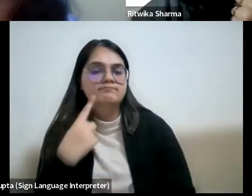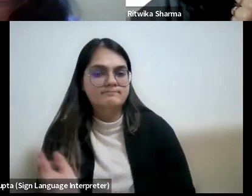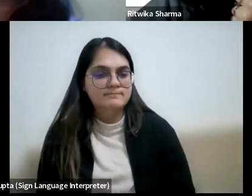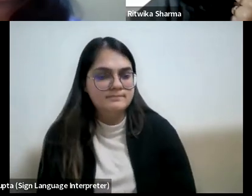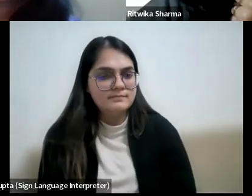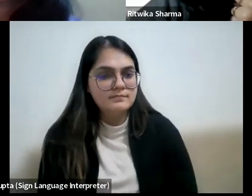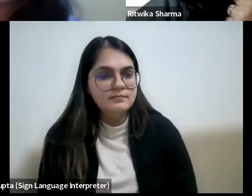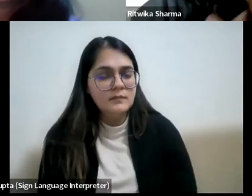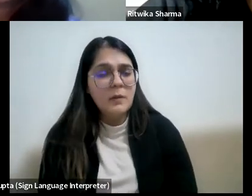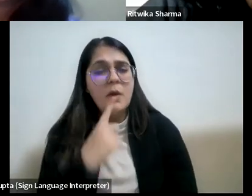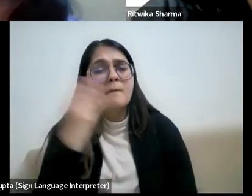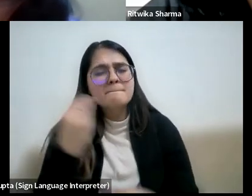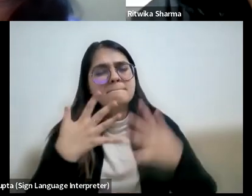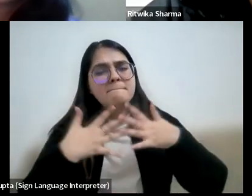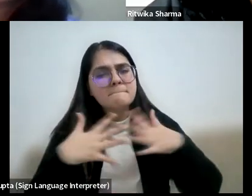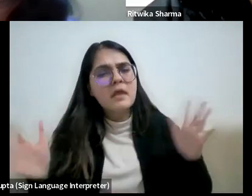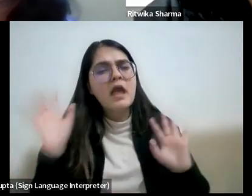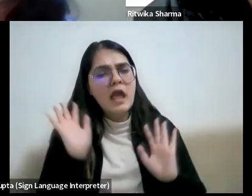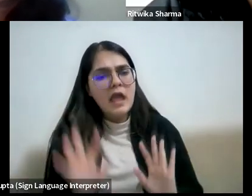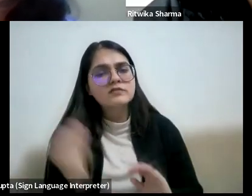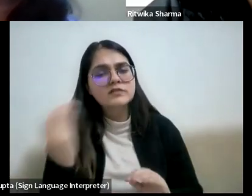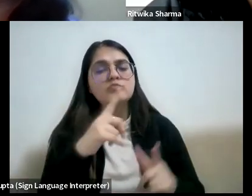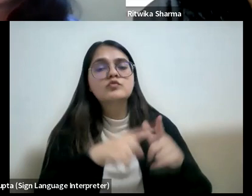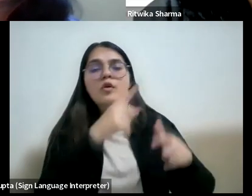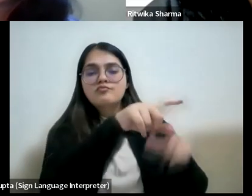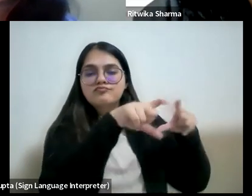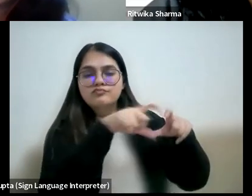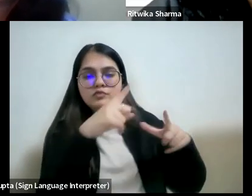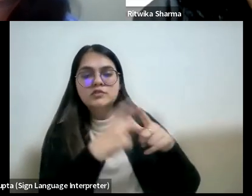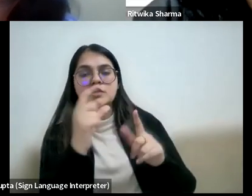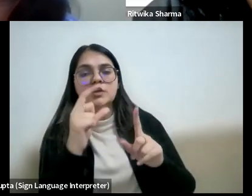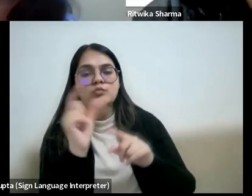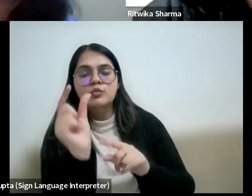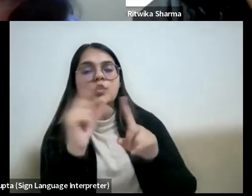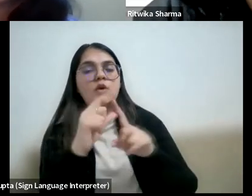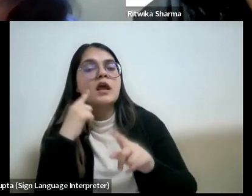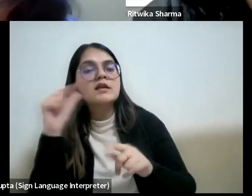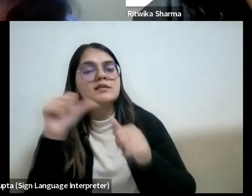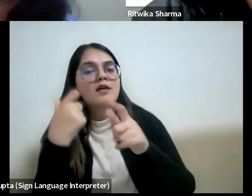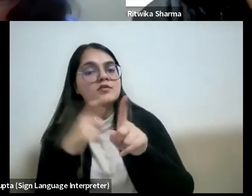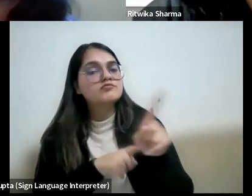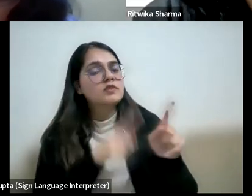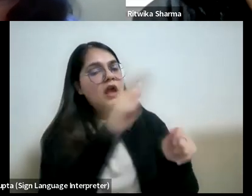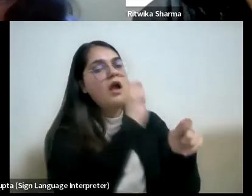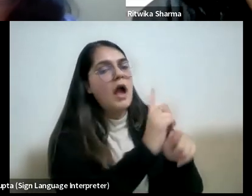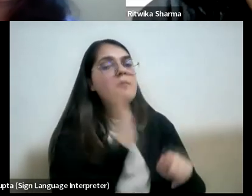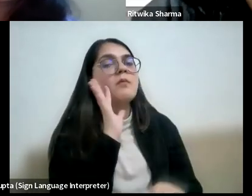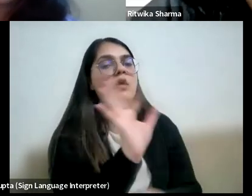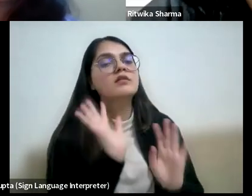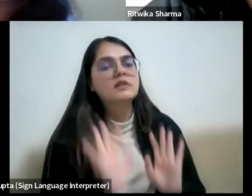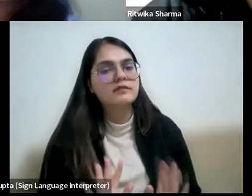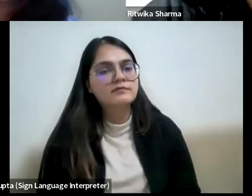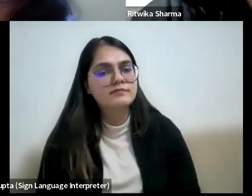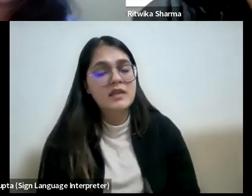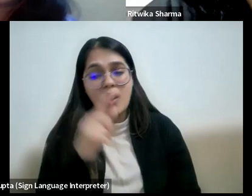But a lot of it certainly relies on the judiciary. What we had expected of the judiciary so far was all these matters